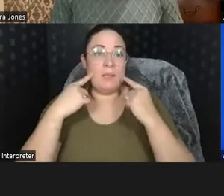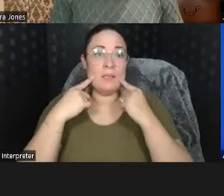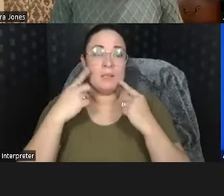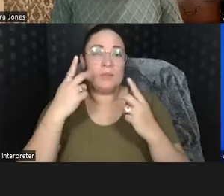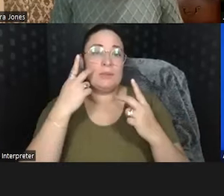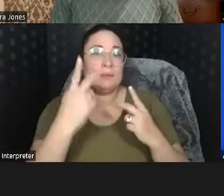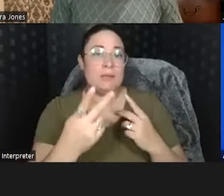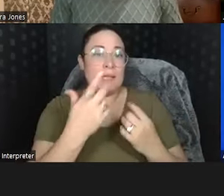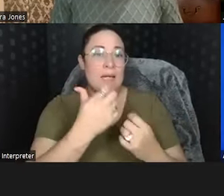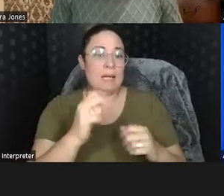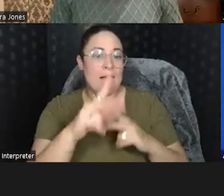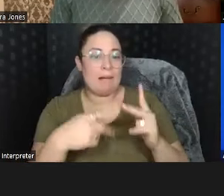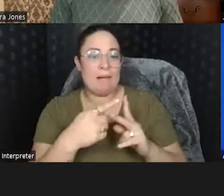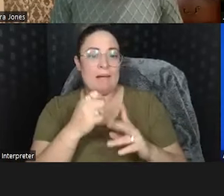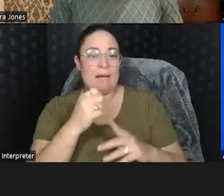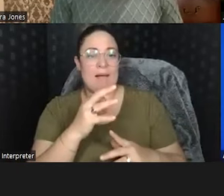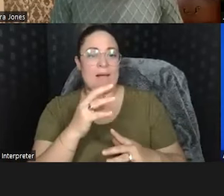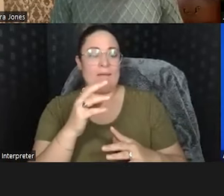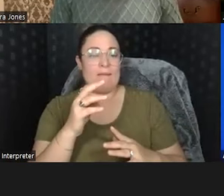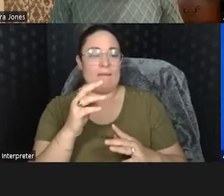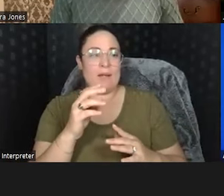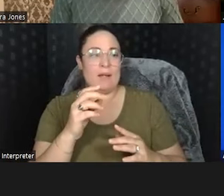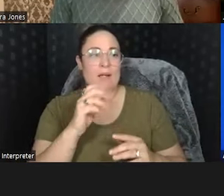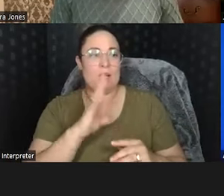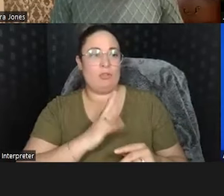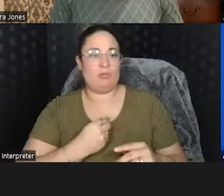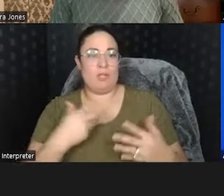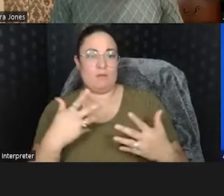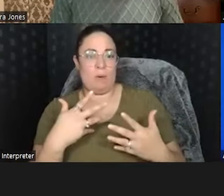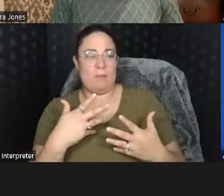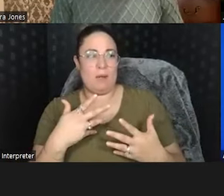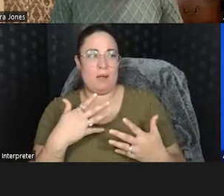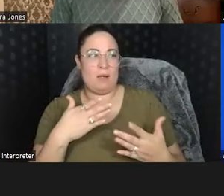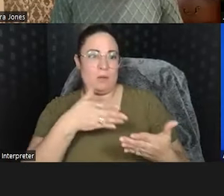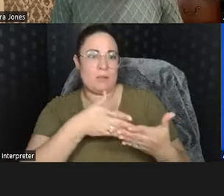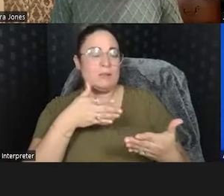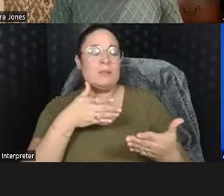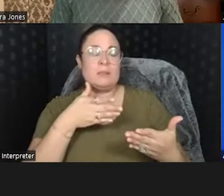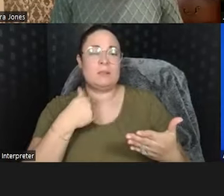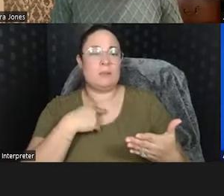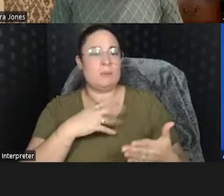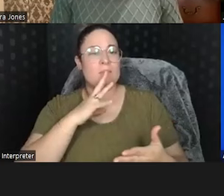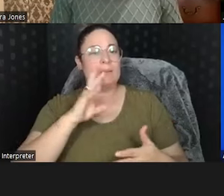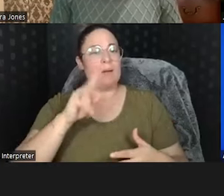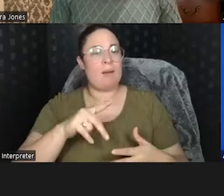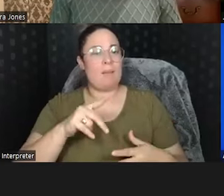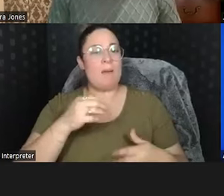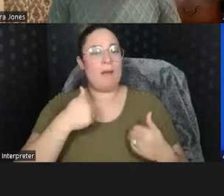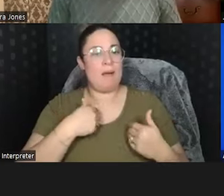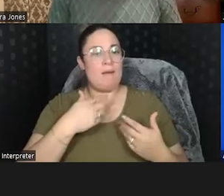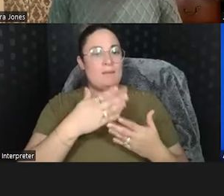any type of form of this transphobia, that we speak out. And there's several like hotlines you